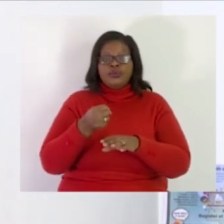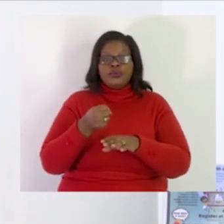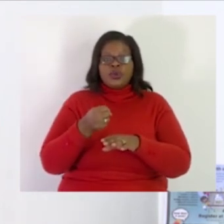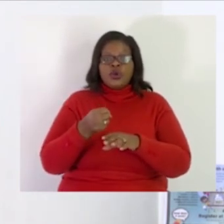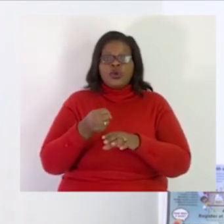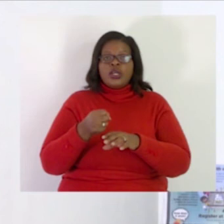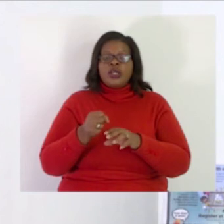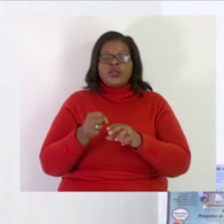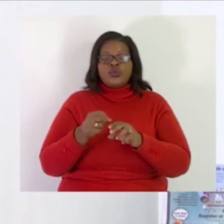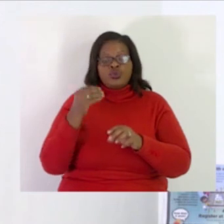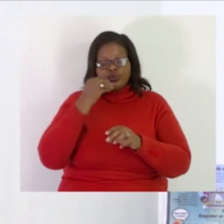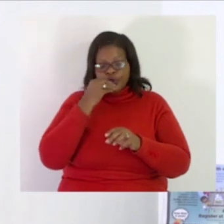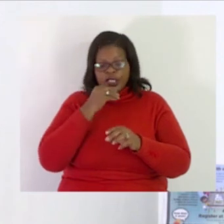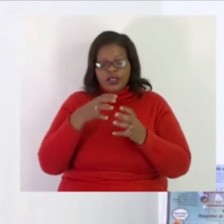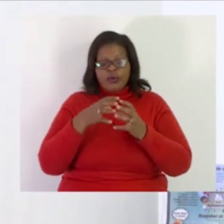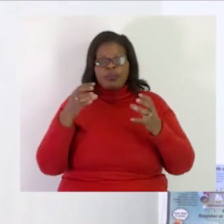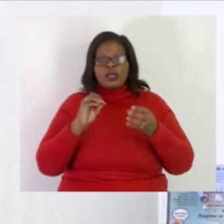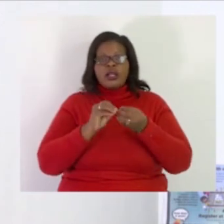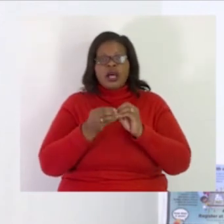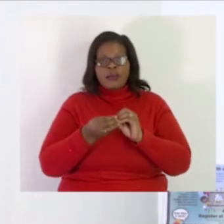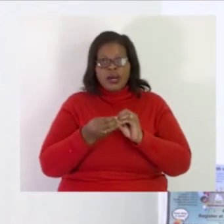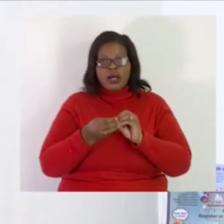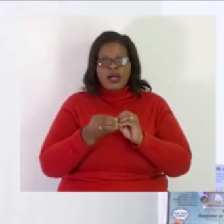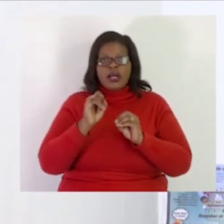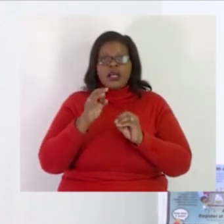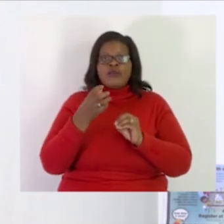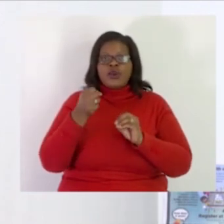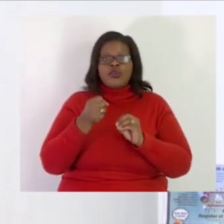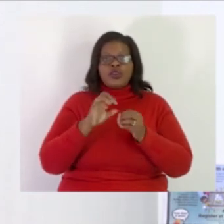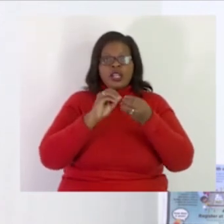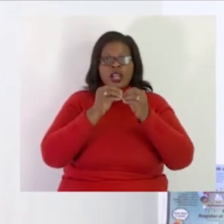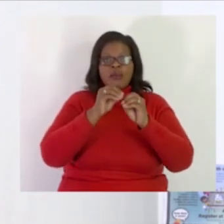eat the number which is bigger. So if you look at these numbers which are here,